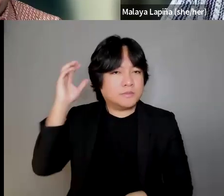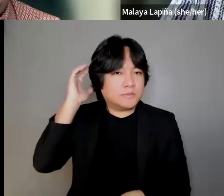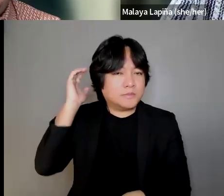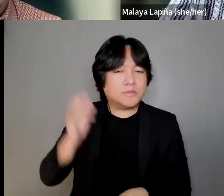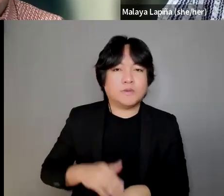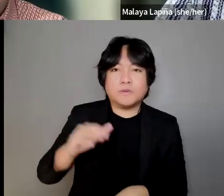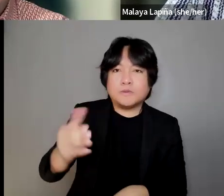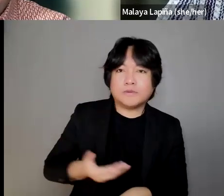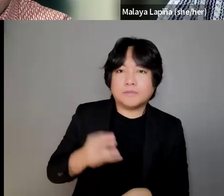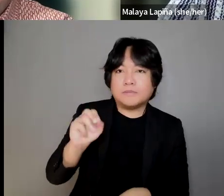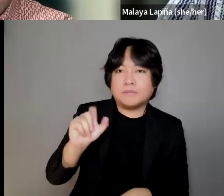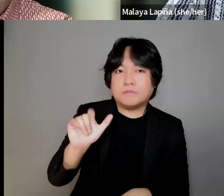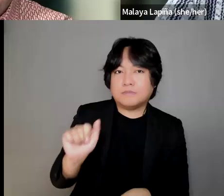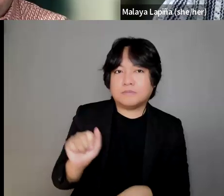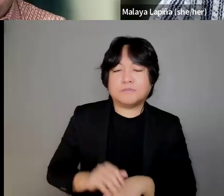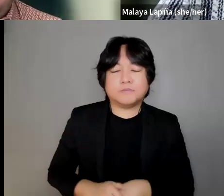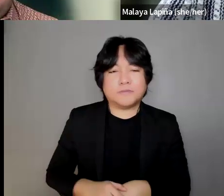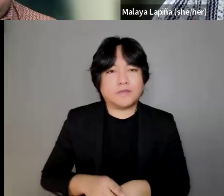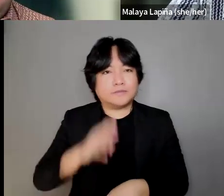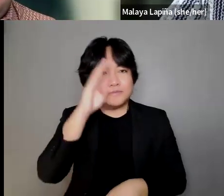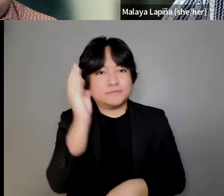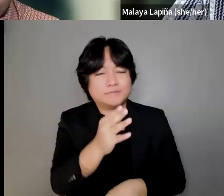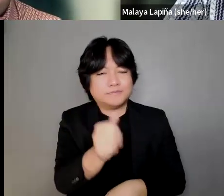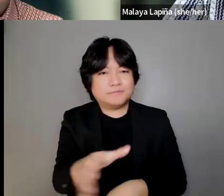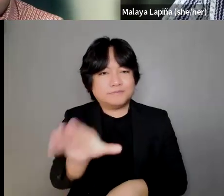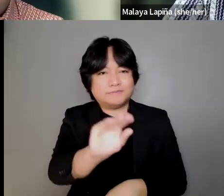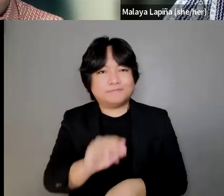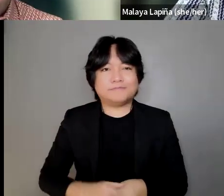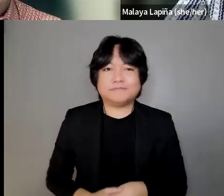Malaya. Hello, everyone. Maayong hapon sa tanay.